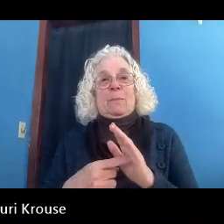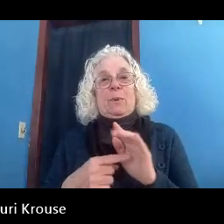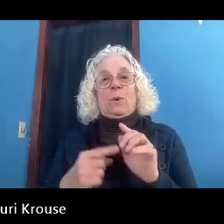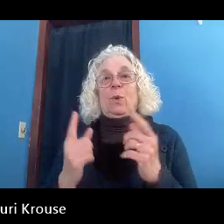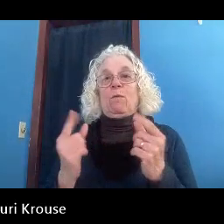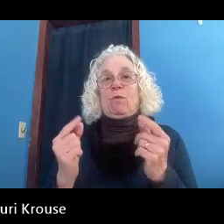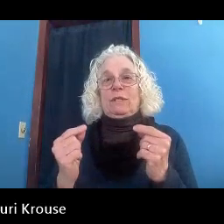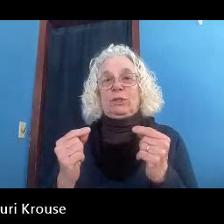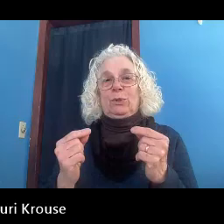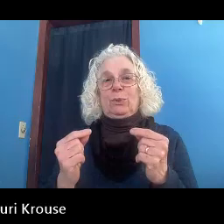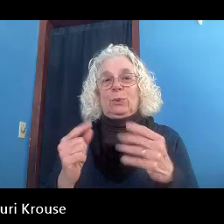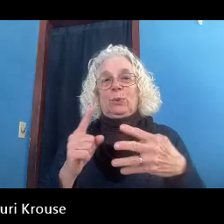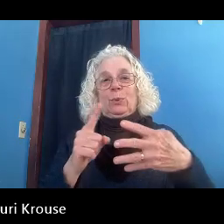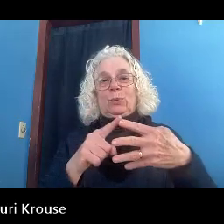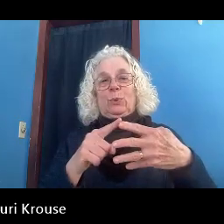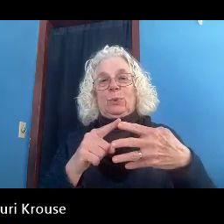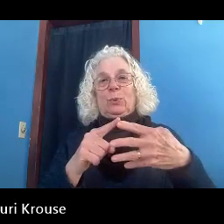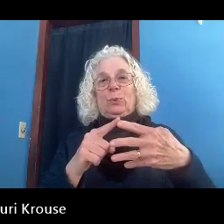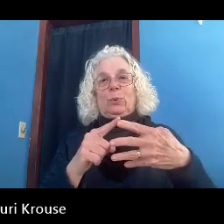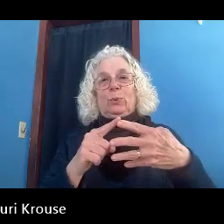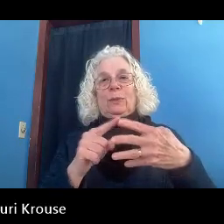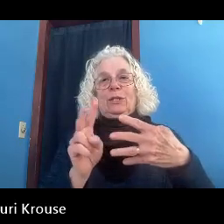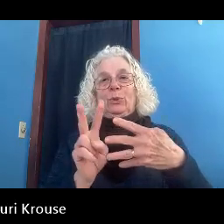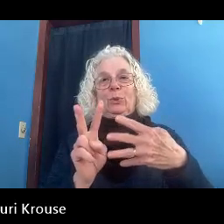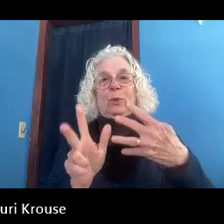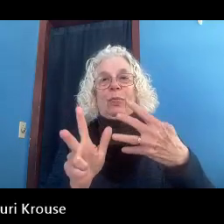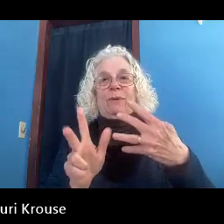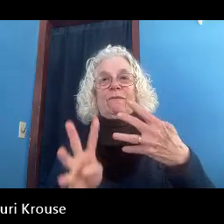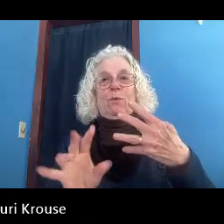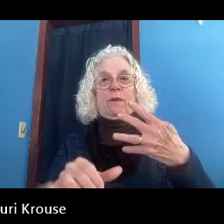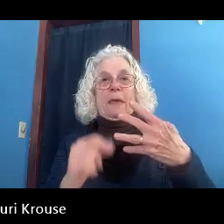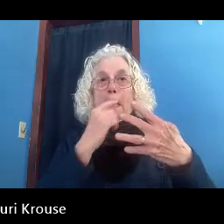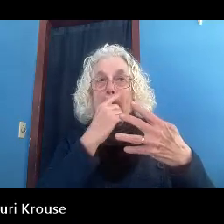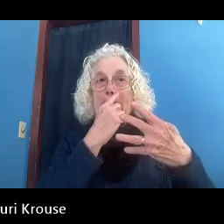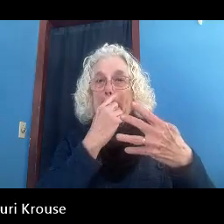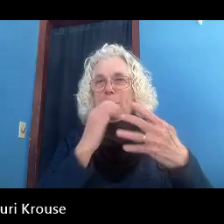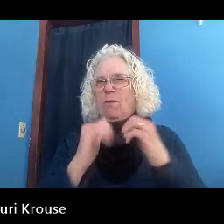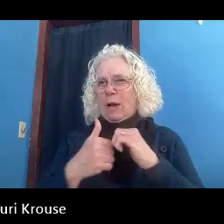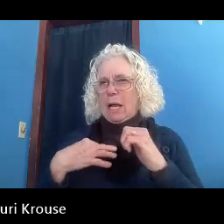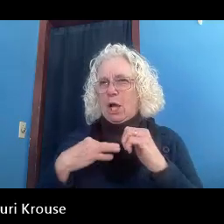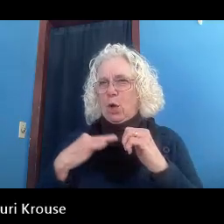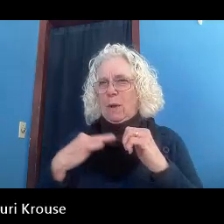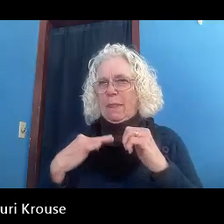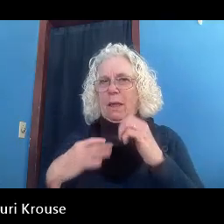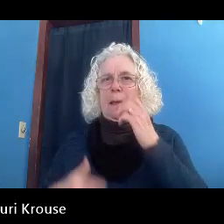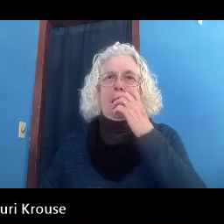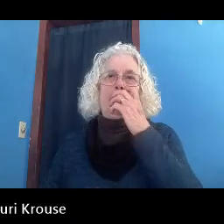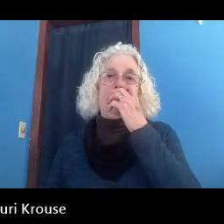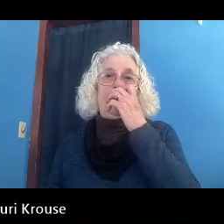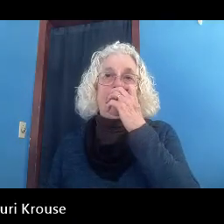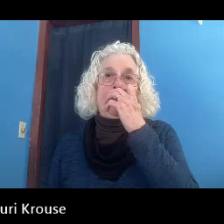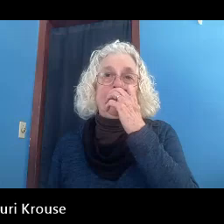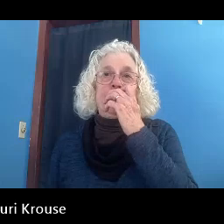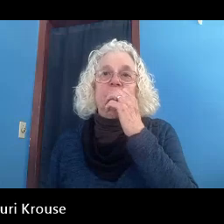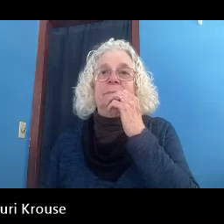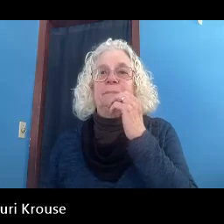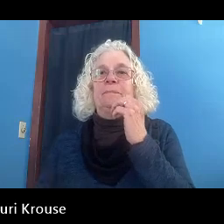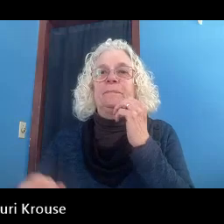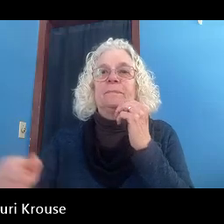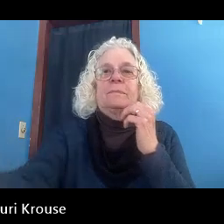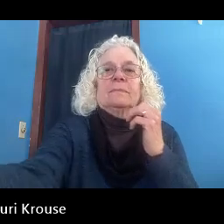one to, step four in terms of application preparation, if you would. Let's start